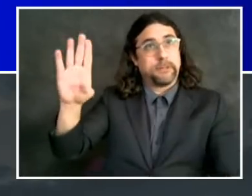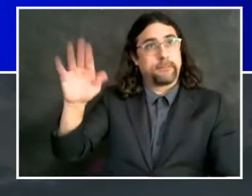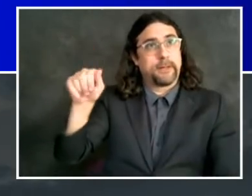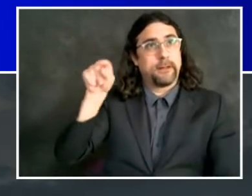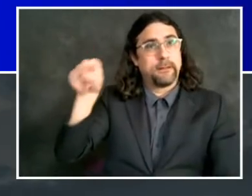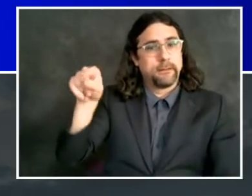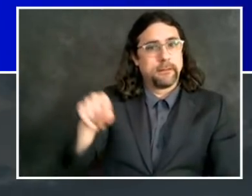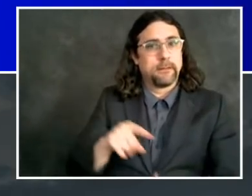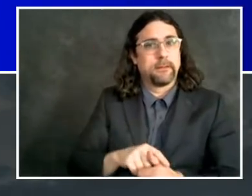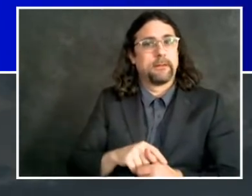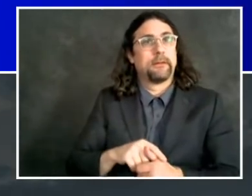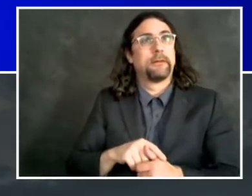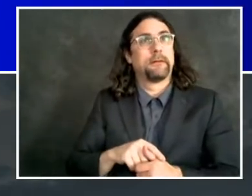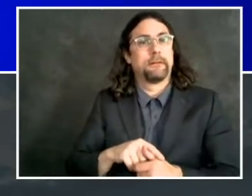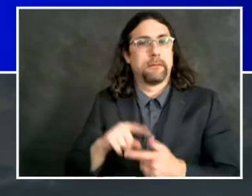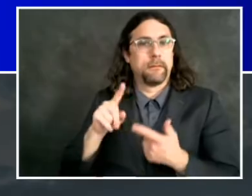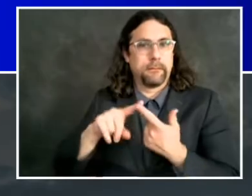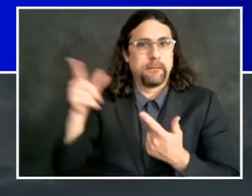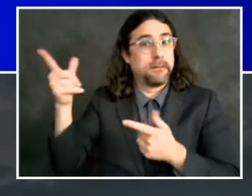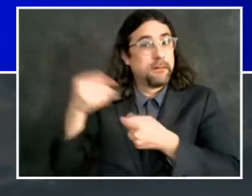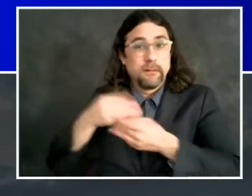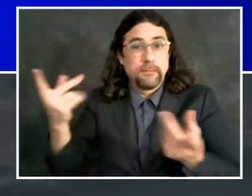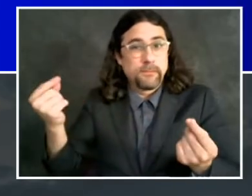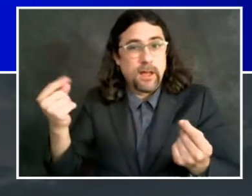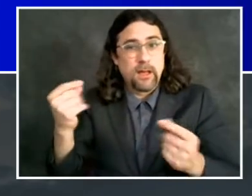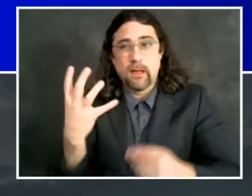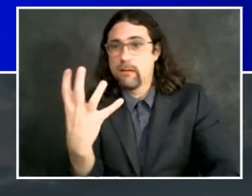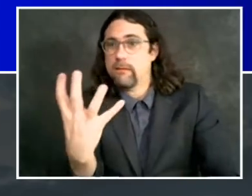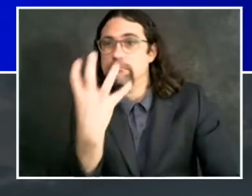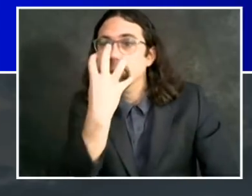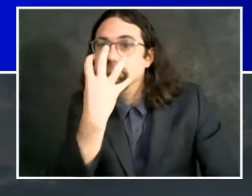for that. American Eagle has donated